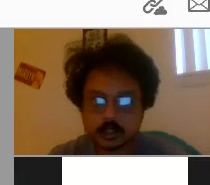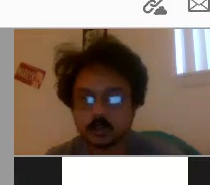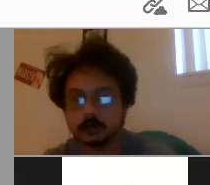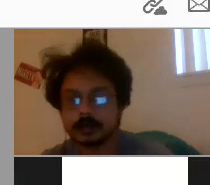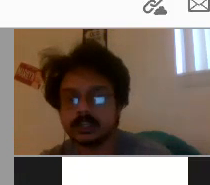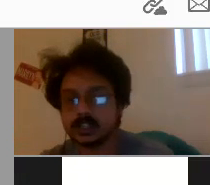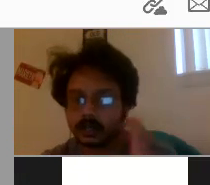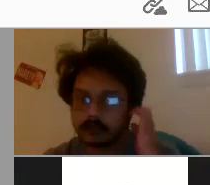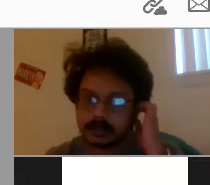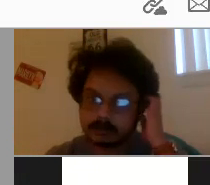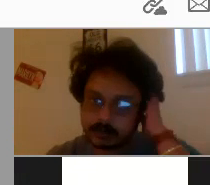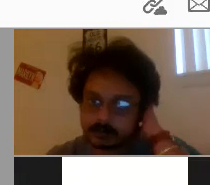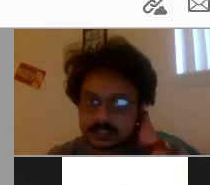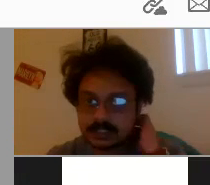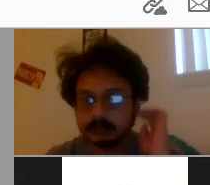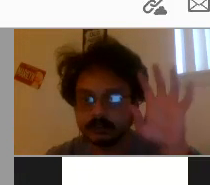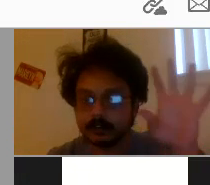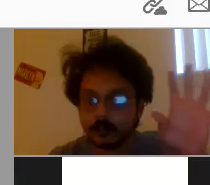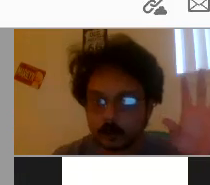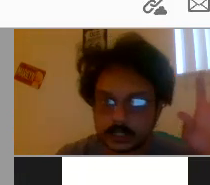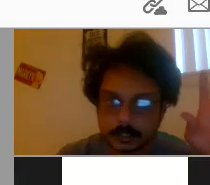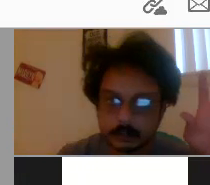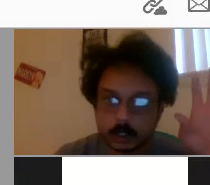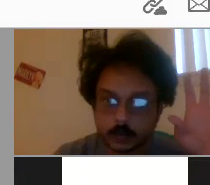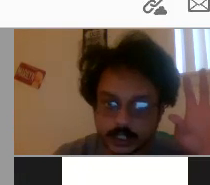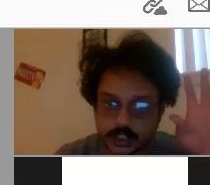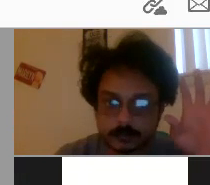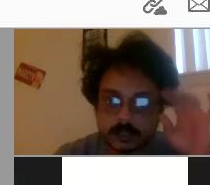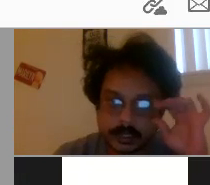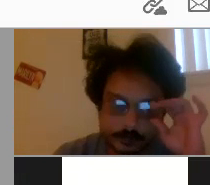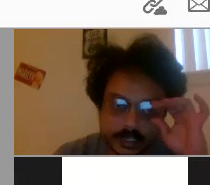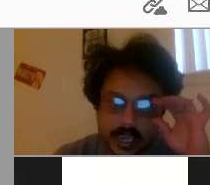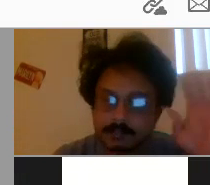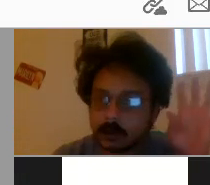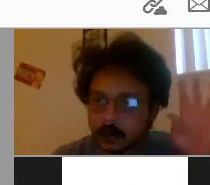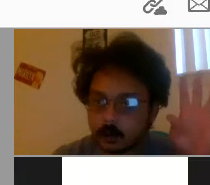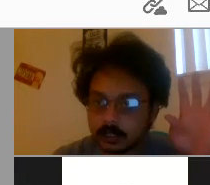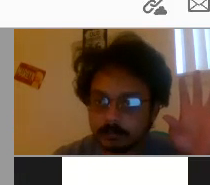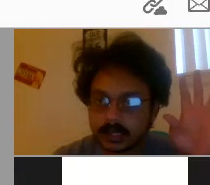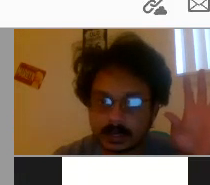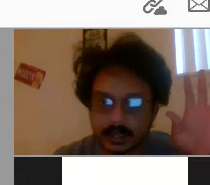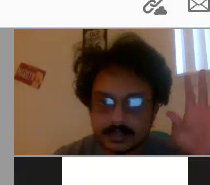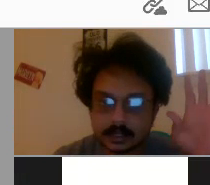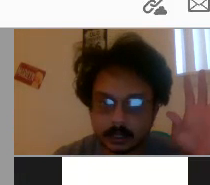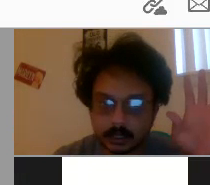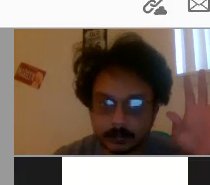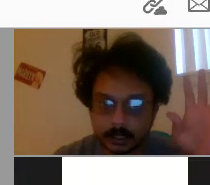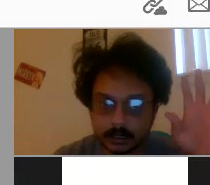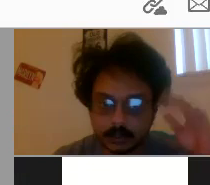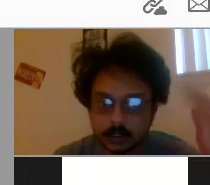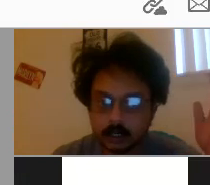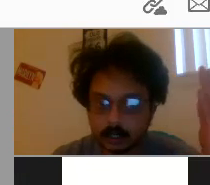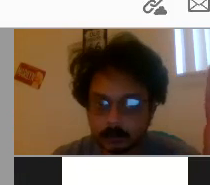Okay. So in general, when we will follow this particular notation, that we have our algorithm that has the